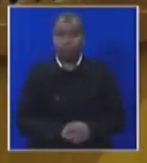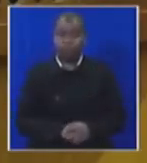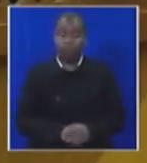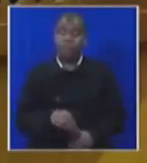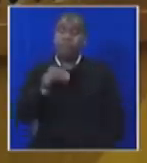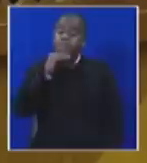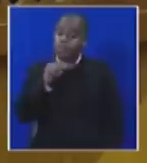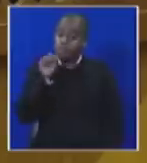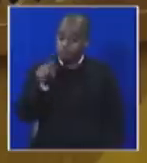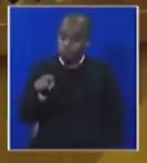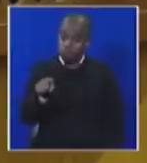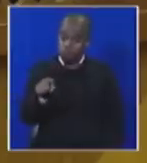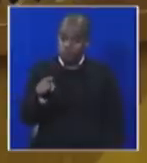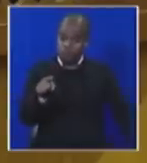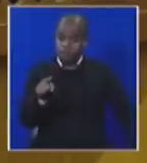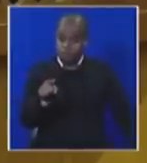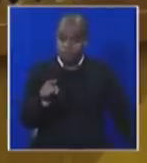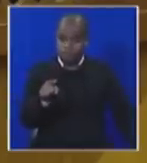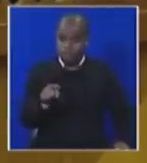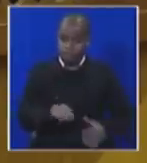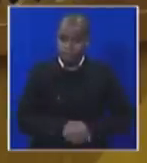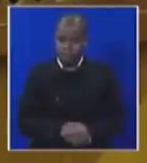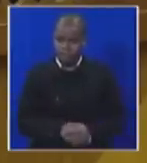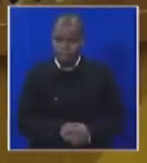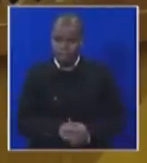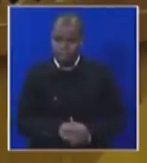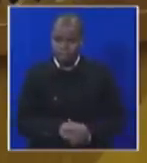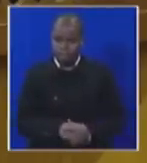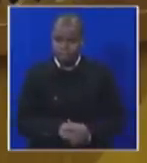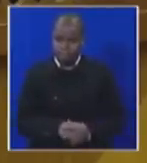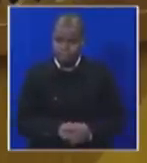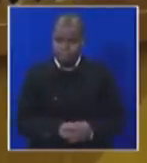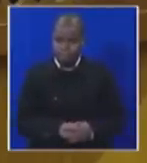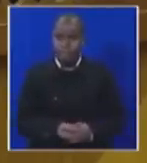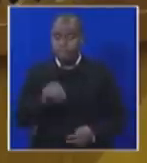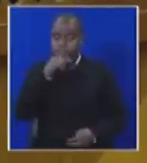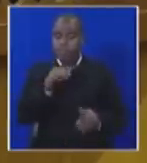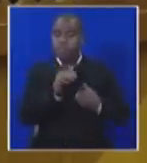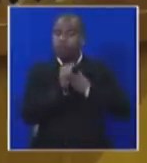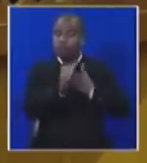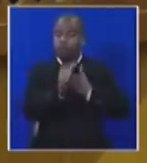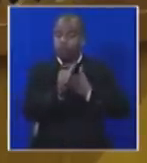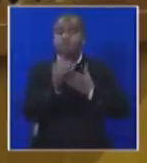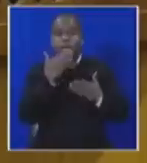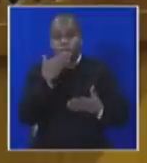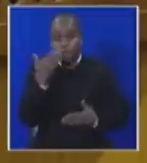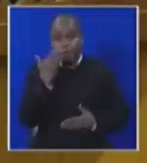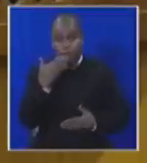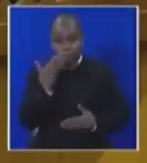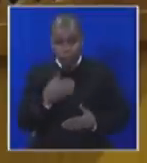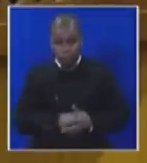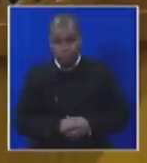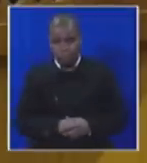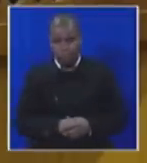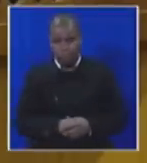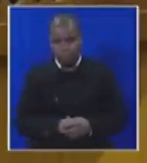dit is u wat heen en weer gewaai word deur die politieke winde soos 'n rolbos in die woestyn. What